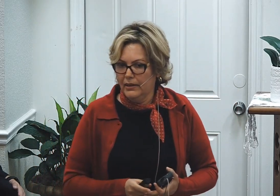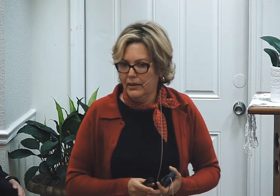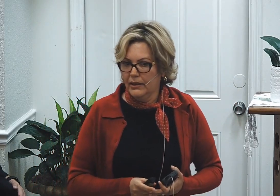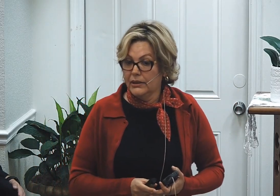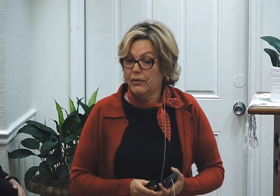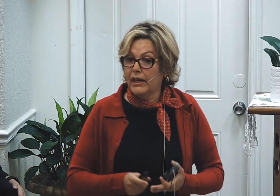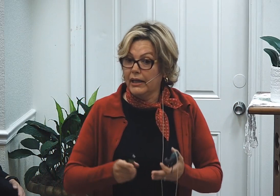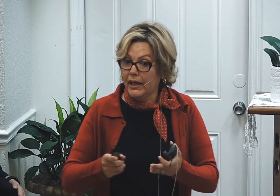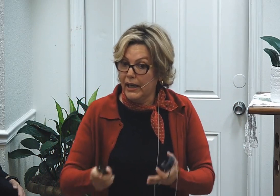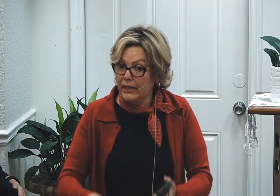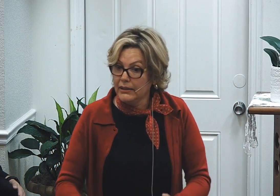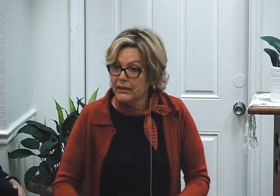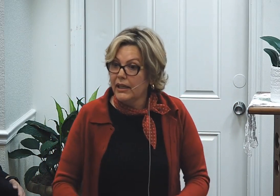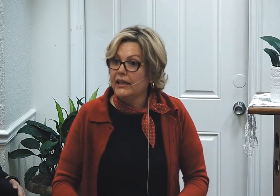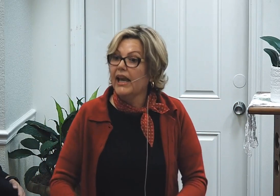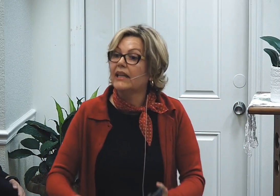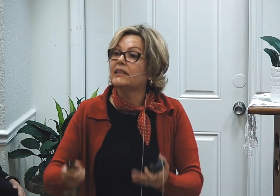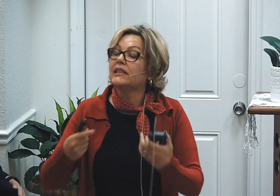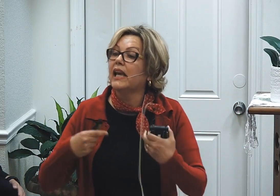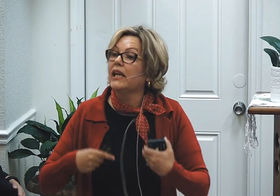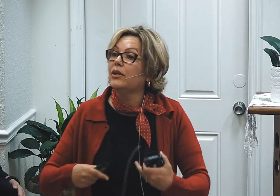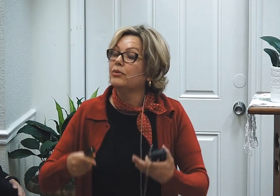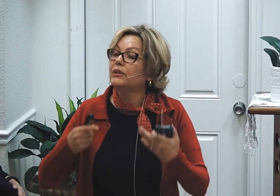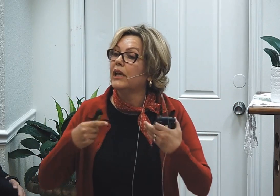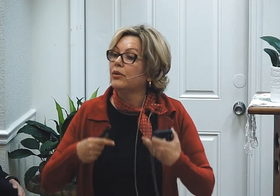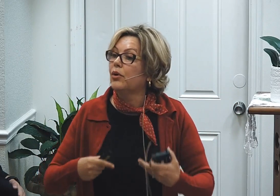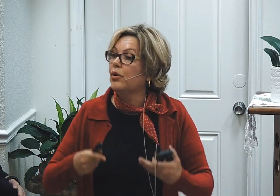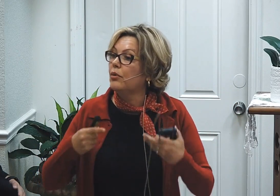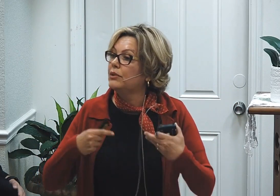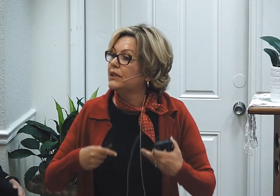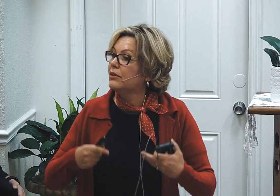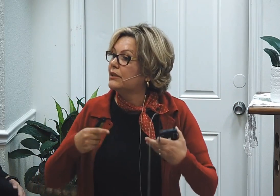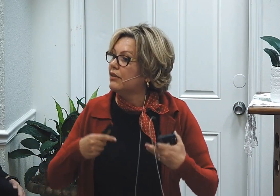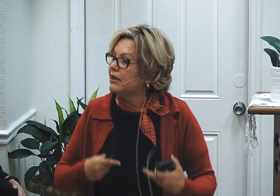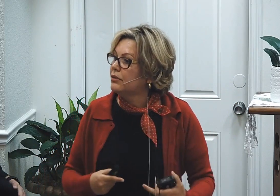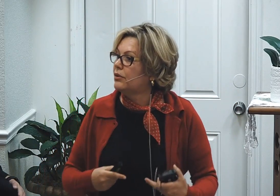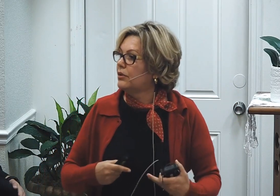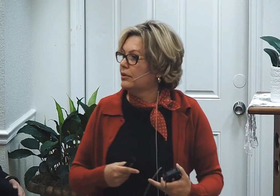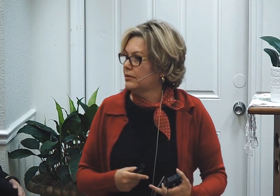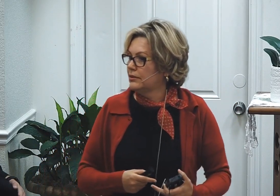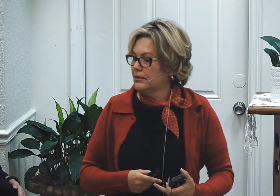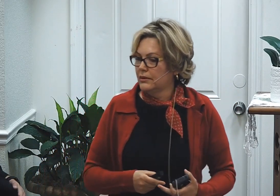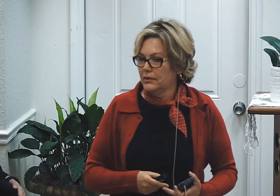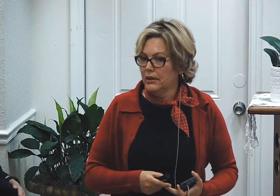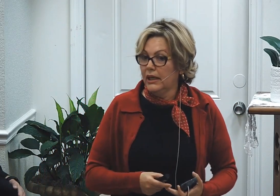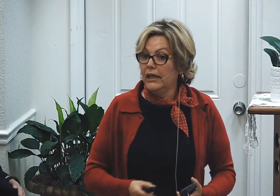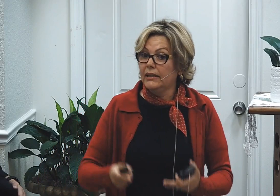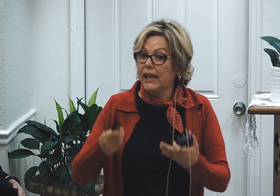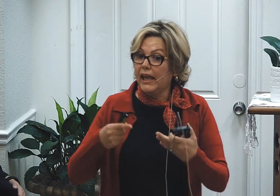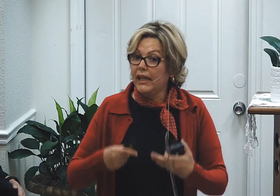just anyone that can live there. Are the ones who accept the Lord as their Savior.